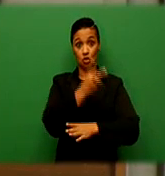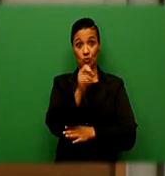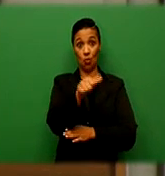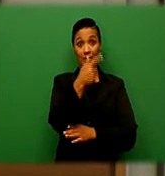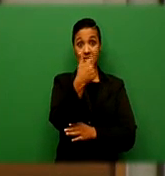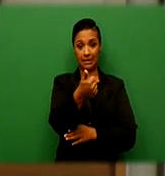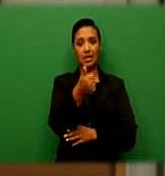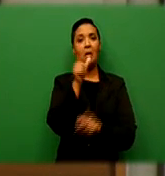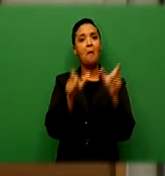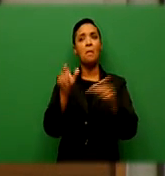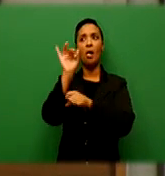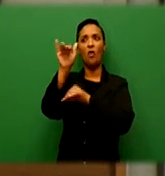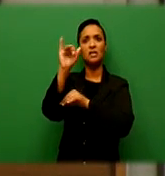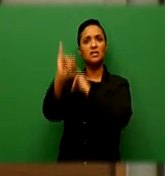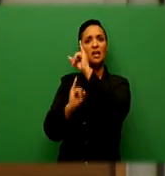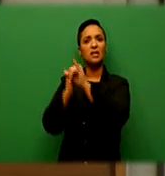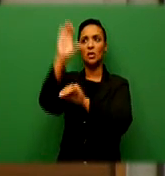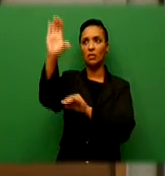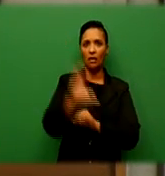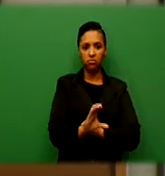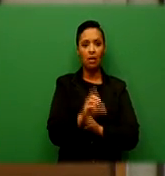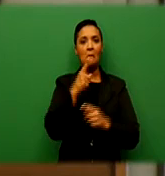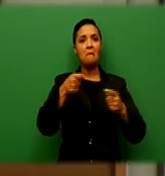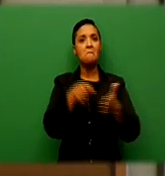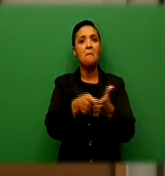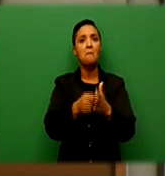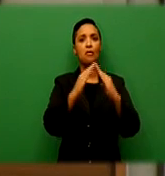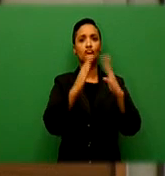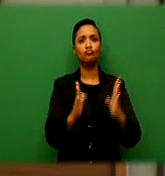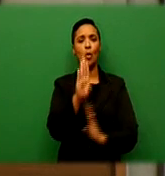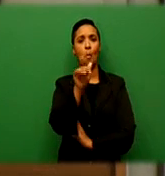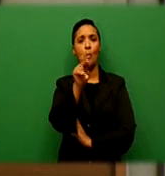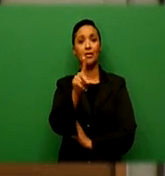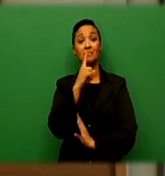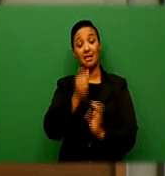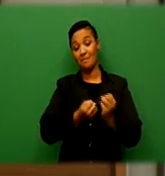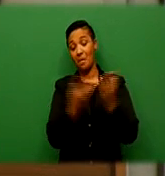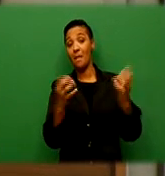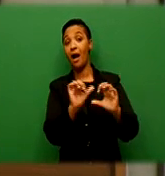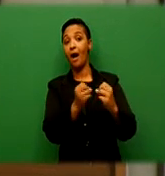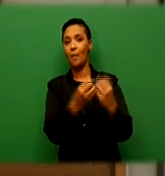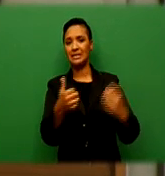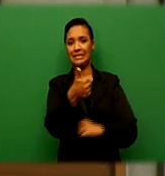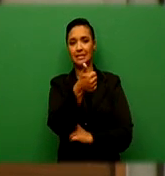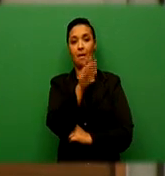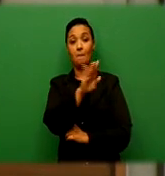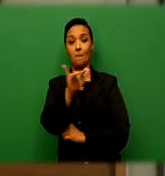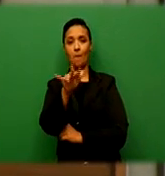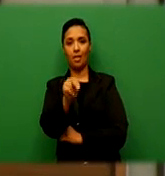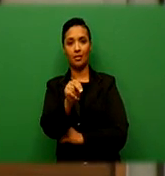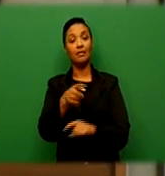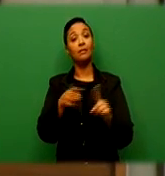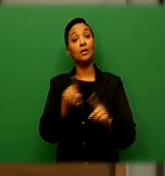non-residents have been net purchasers of bonds to the value of around 6 billion rand, but net sellers of South